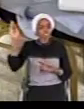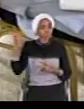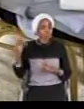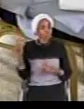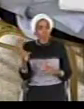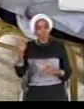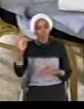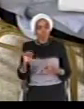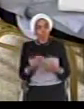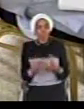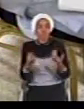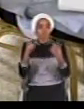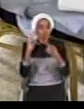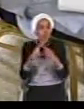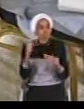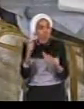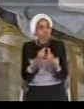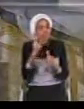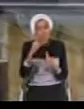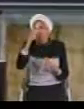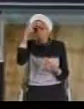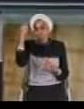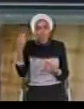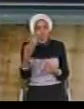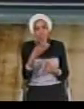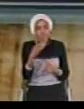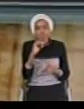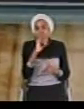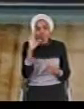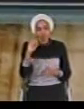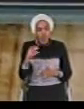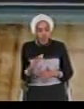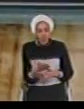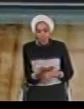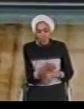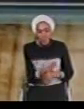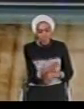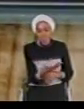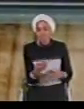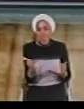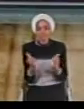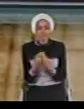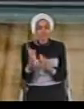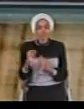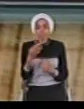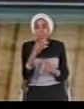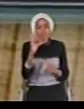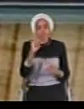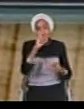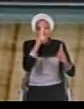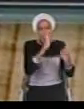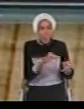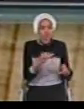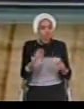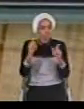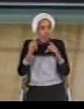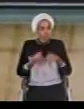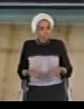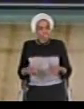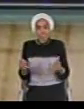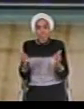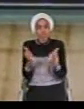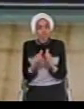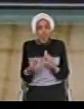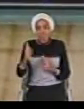to everyone, because there's no impartiality with God, there is no respect of persons with God.